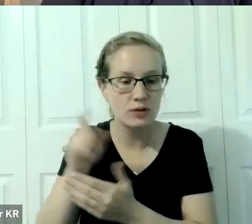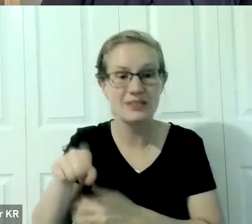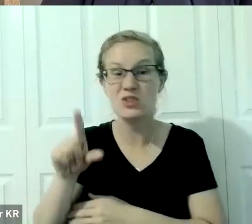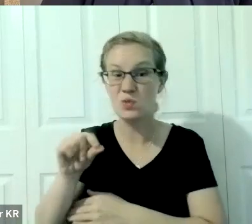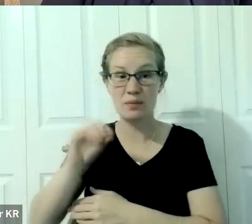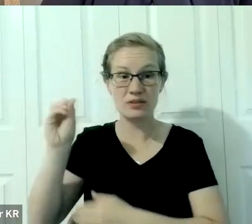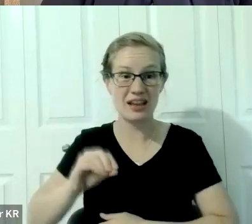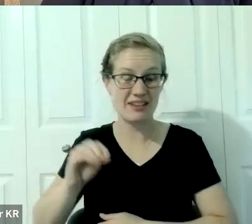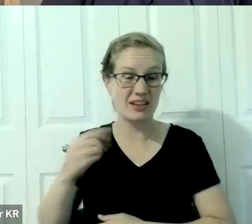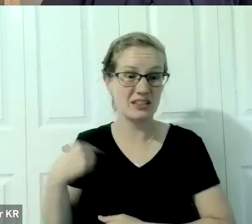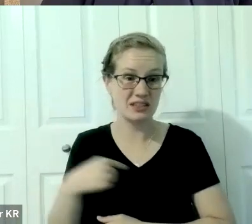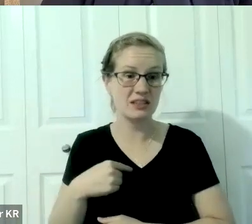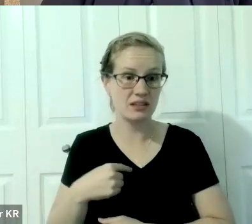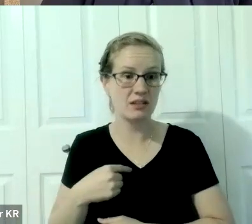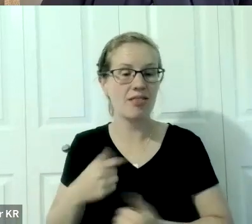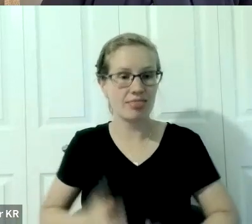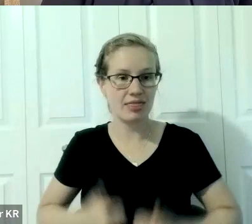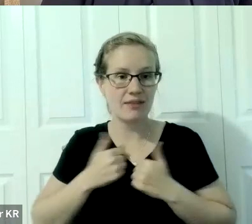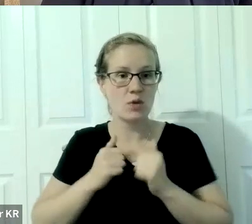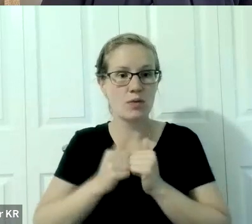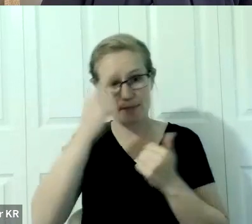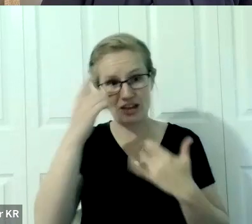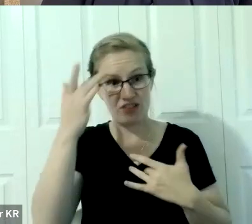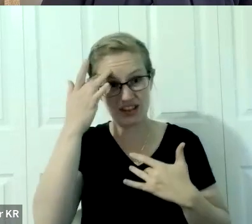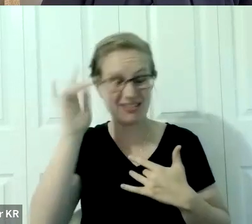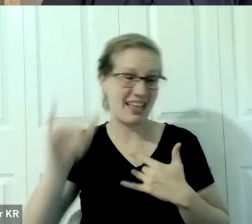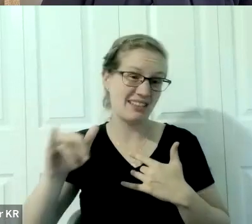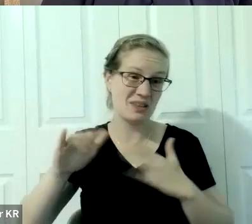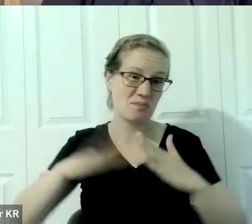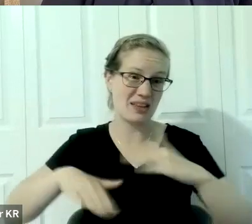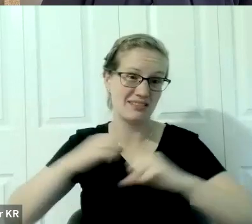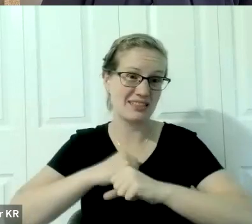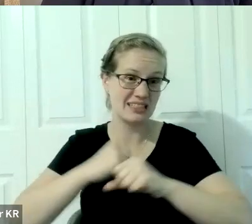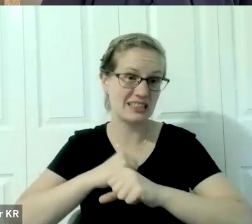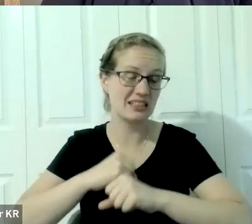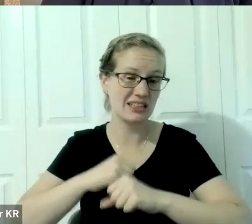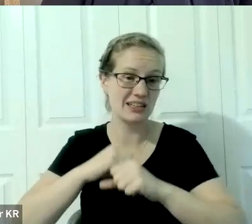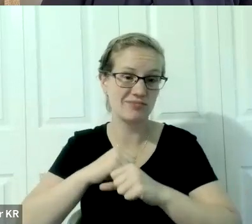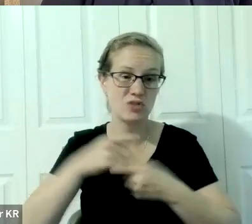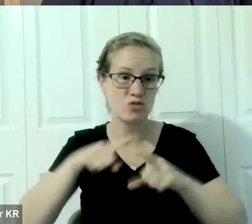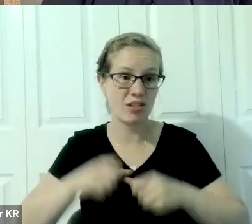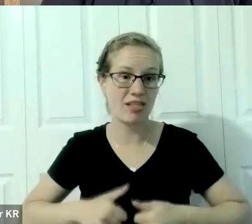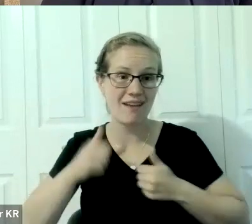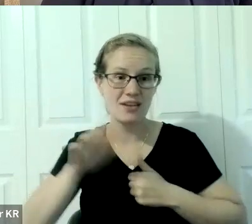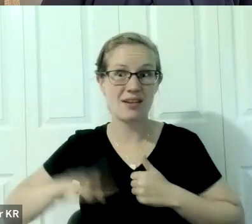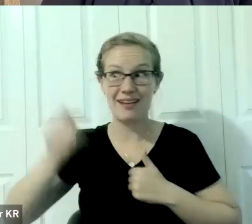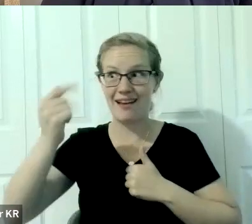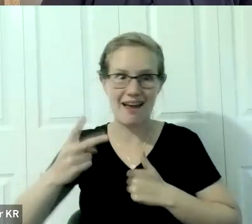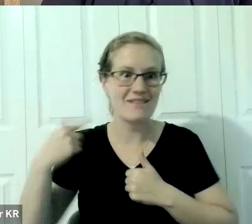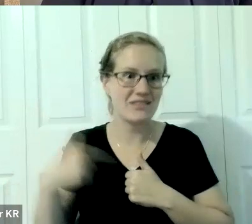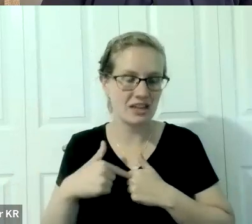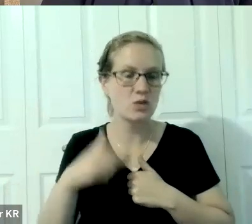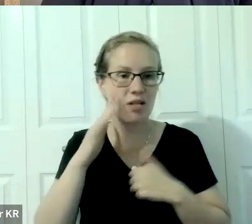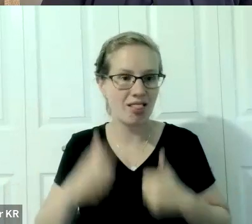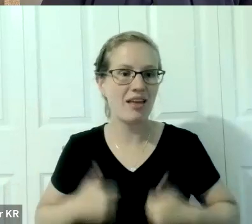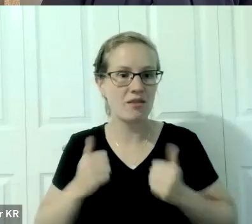of us at any one time are living with a mental illness. That's the basic statistic. And over the course of our lifetime, about half of us are going to live